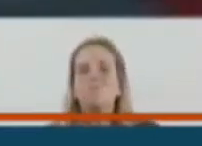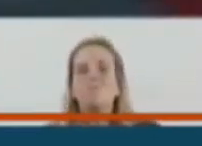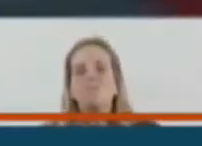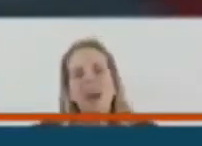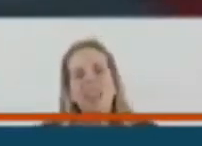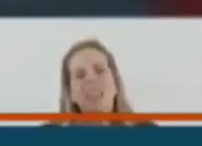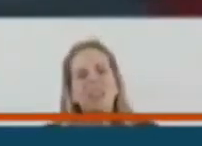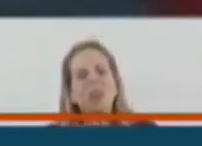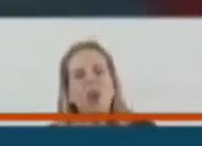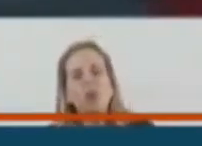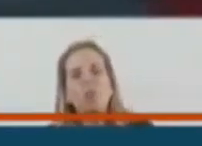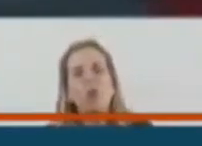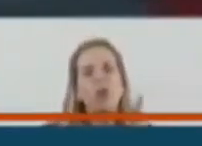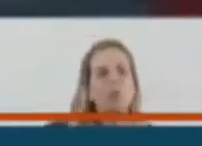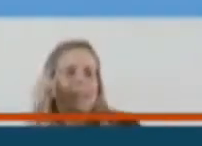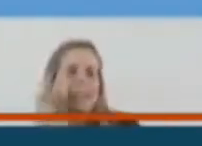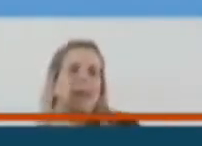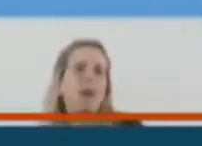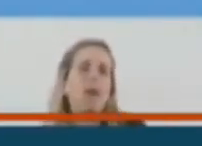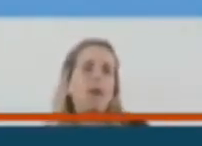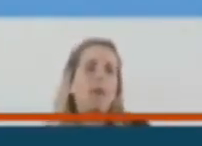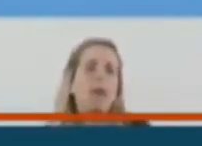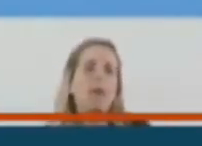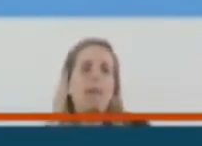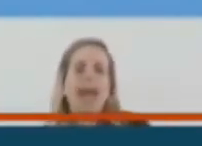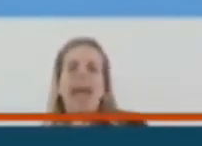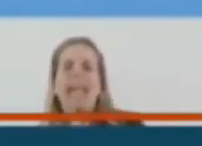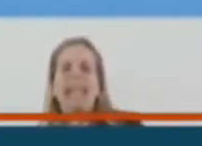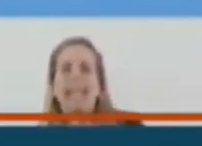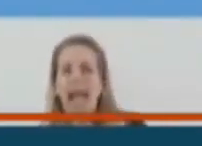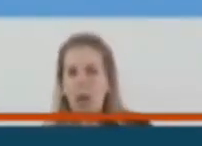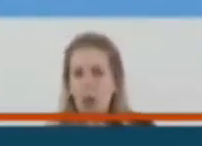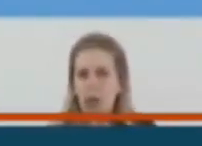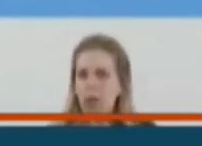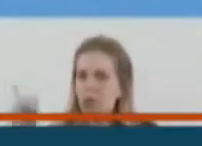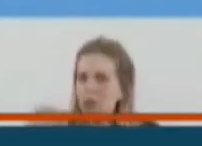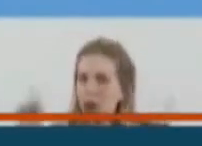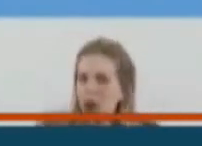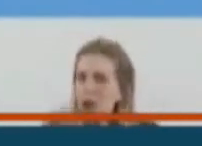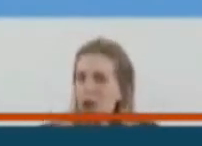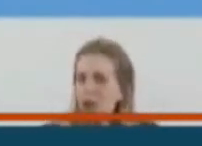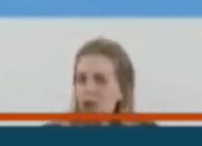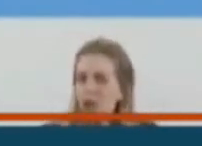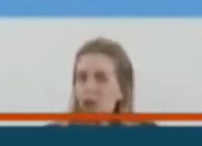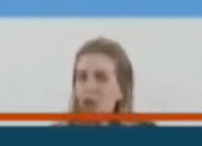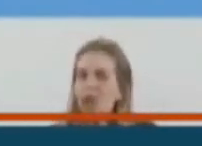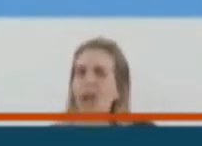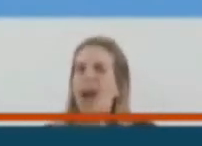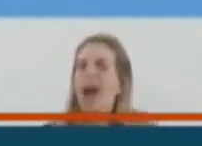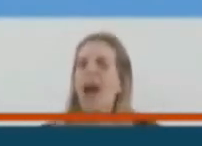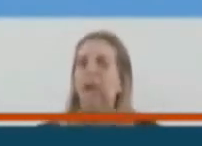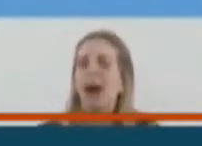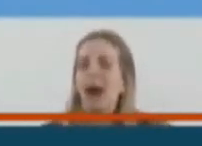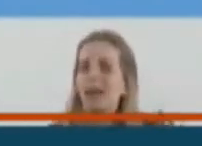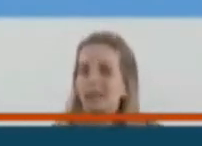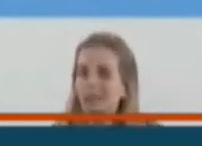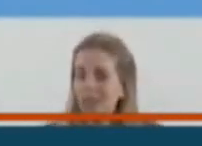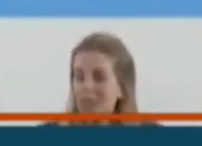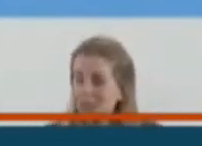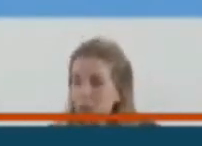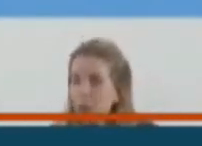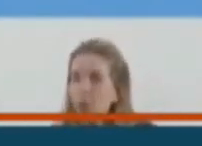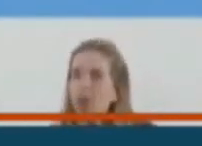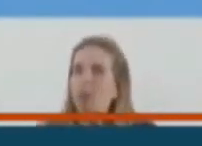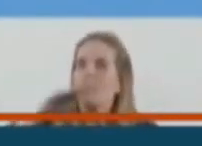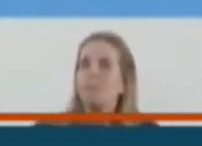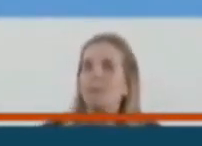and identifies in another way. It is a step that we are taking. It is a step that I hope. It is a step that we are taking that